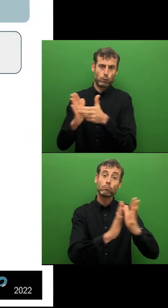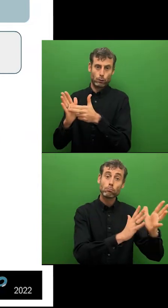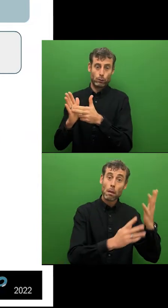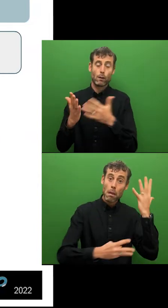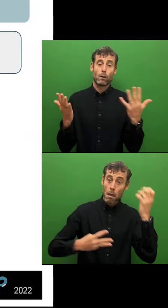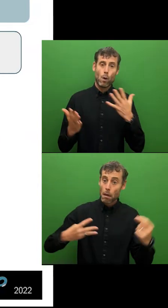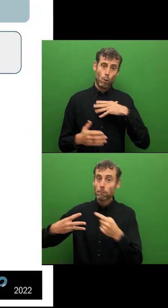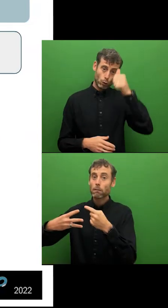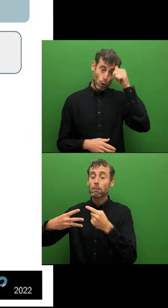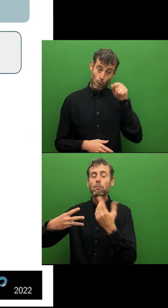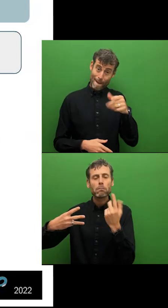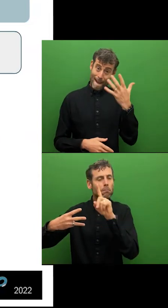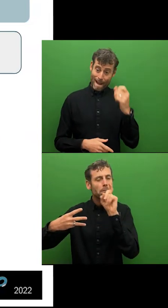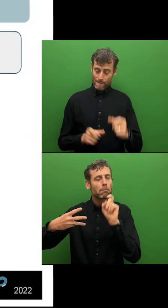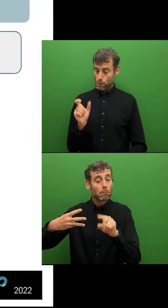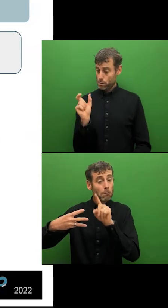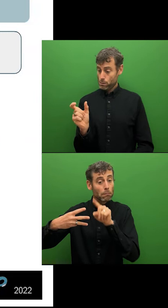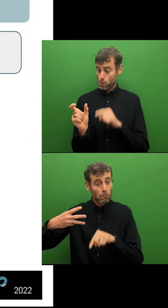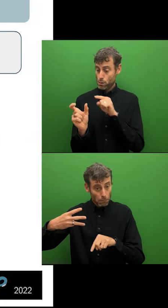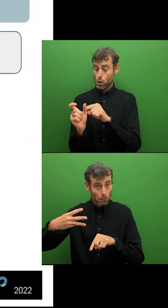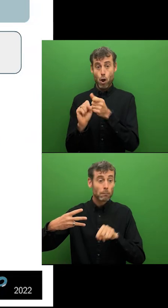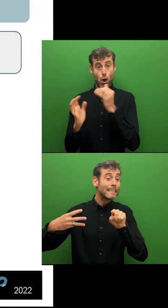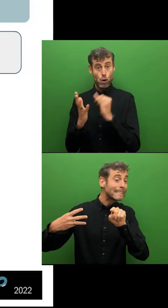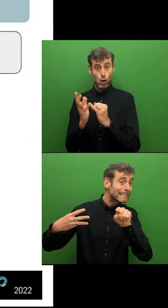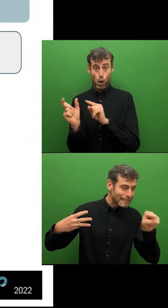whether or not the video contains the sign gloss,